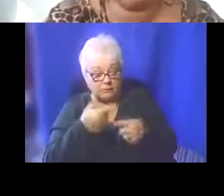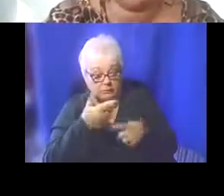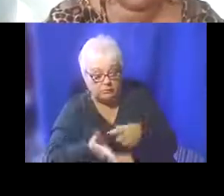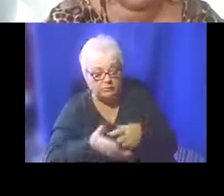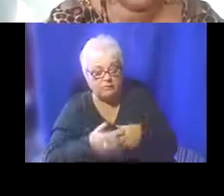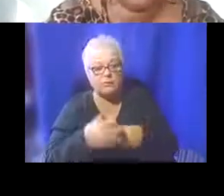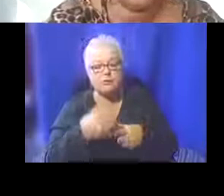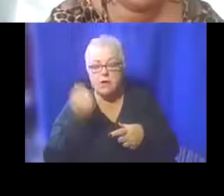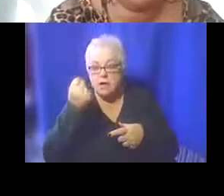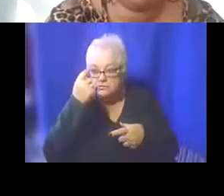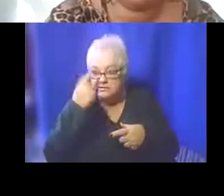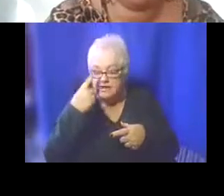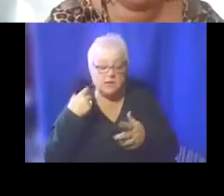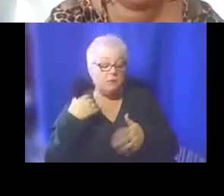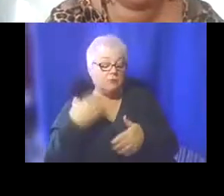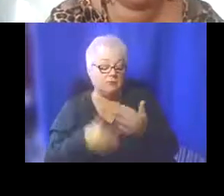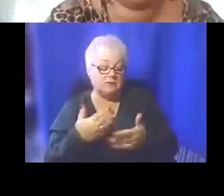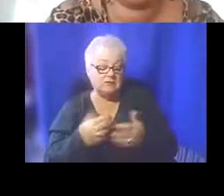going.